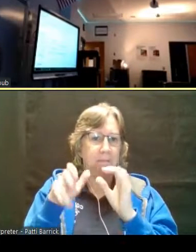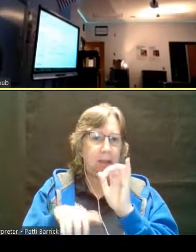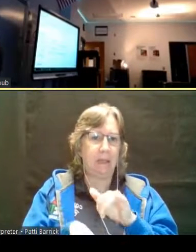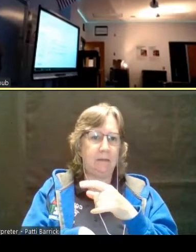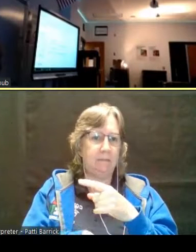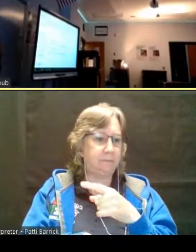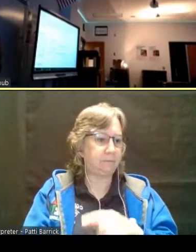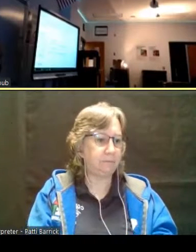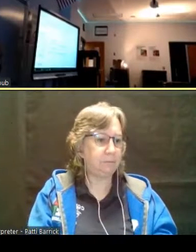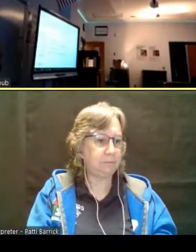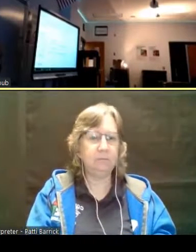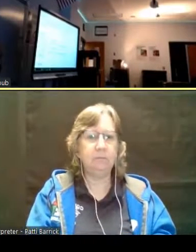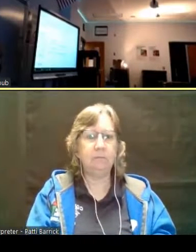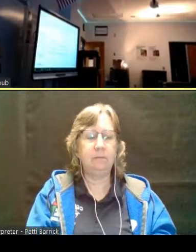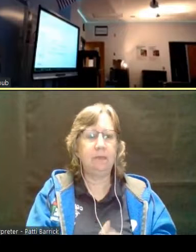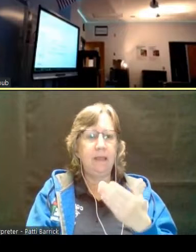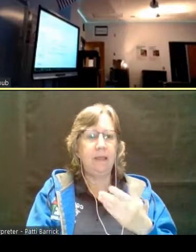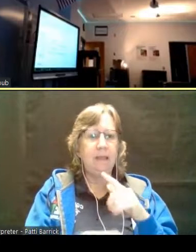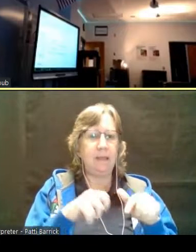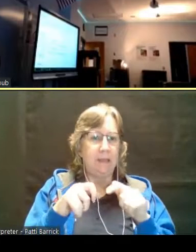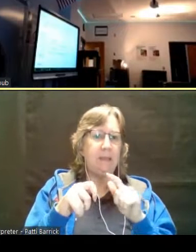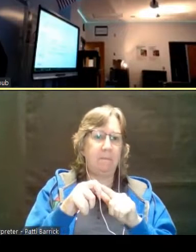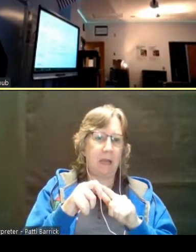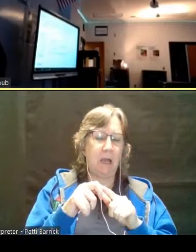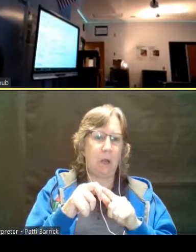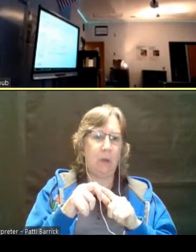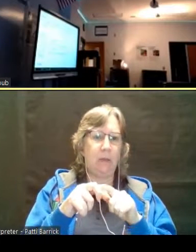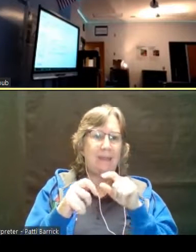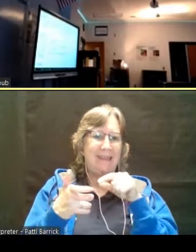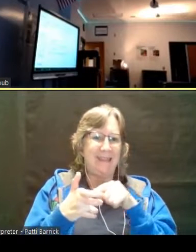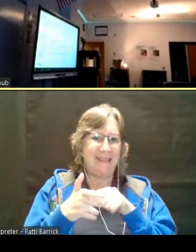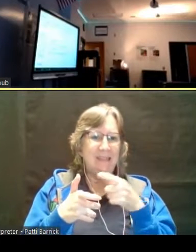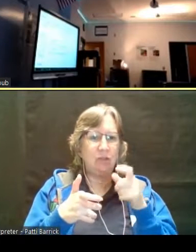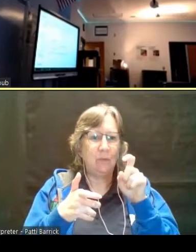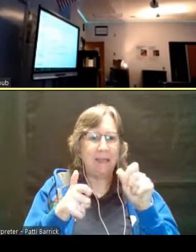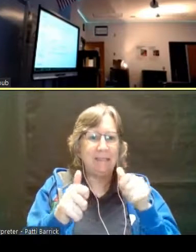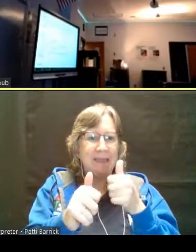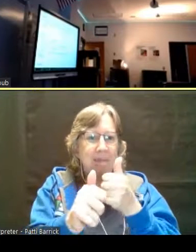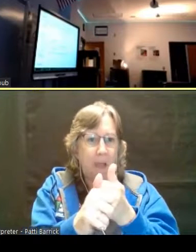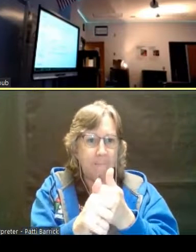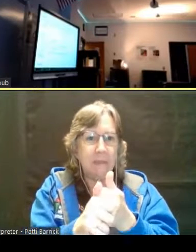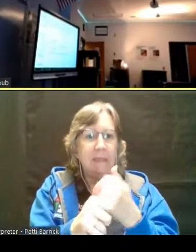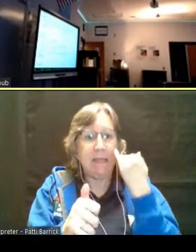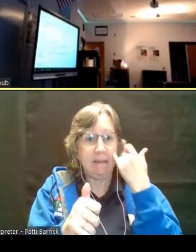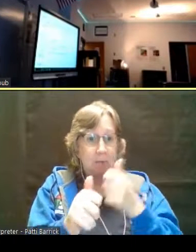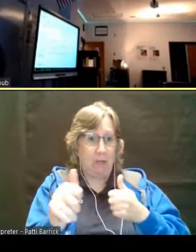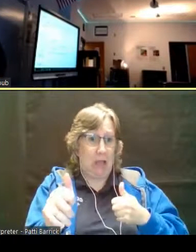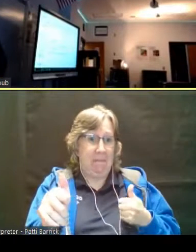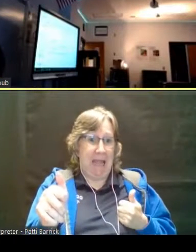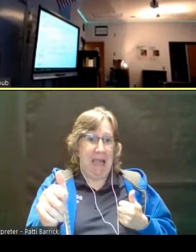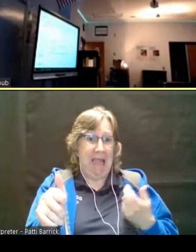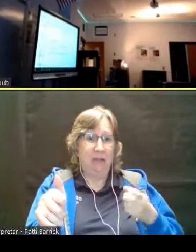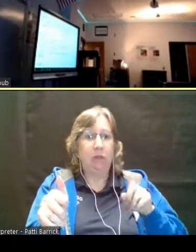The thing about doing hands-on, you have to keep up. If you're behind, you need to stop me. Once you